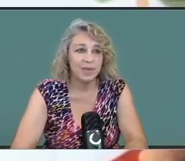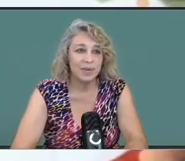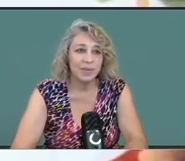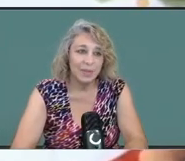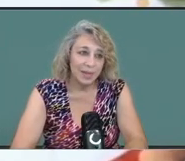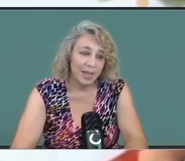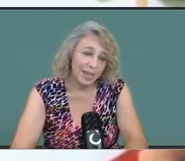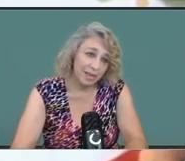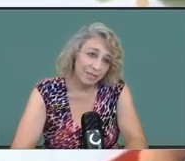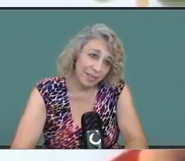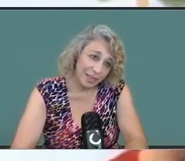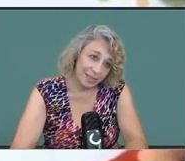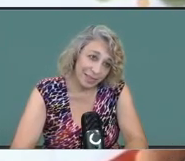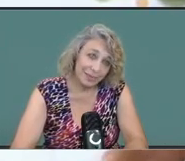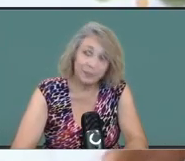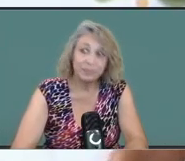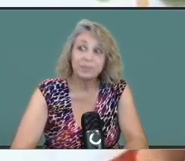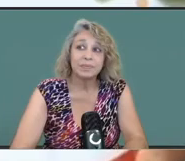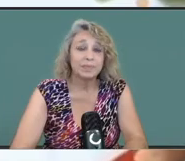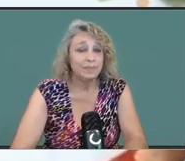with you. In effect,